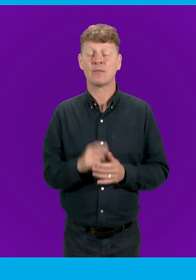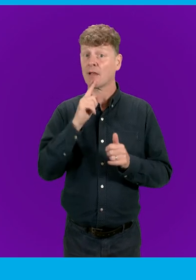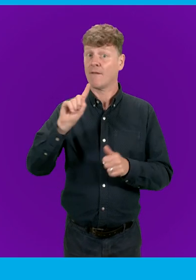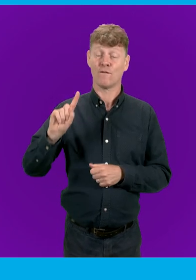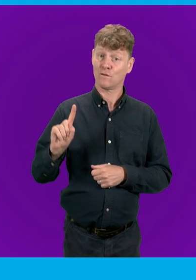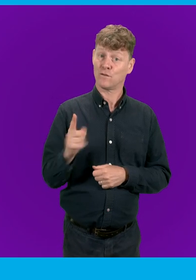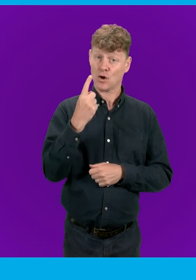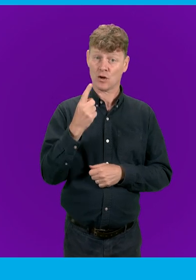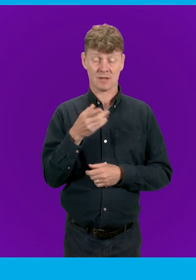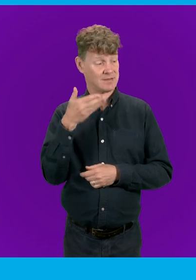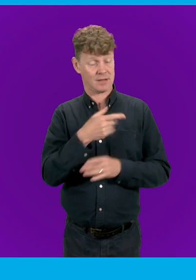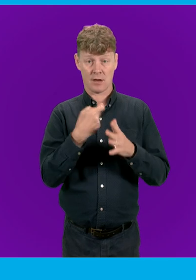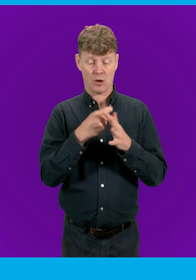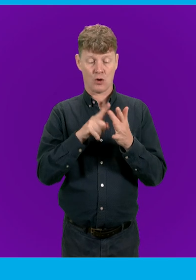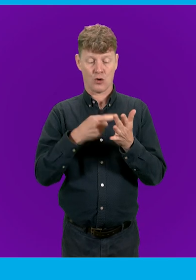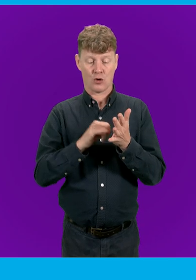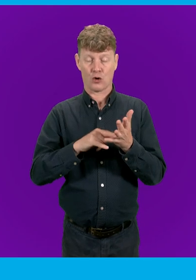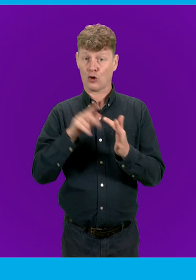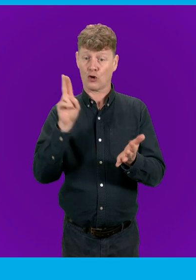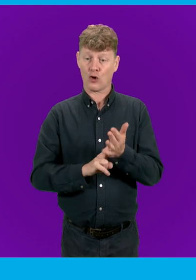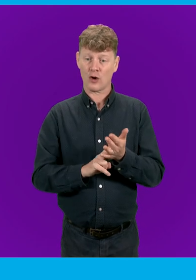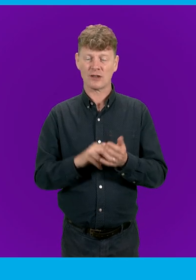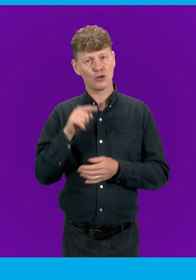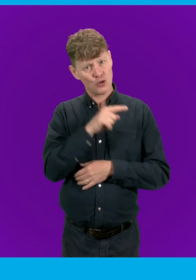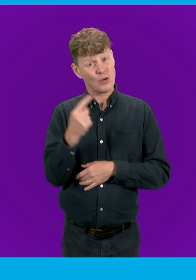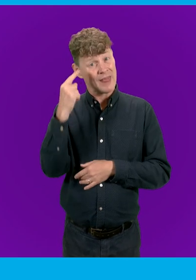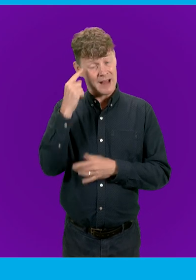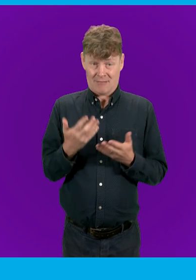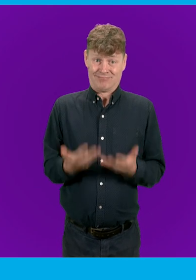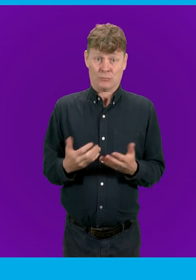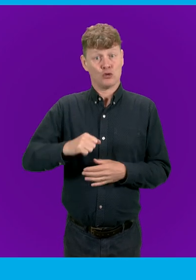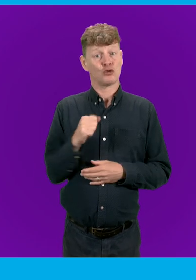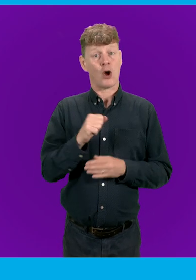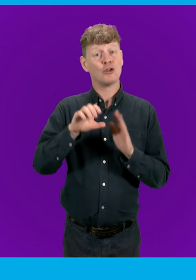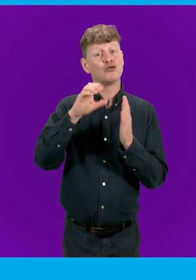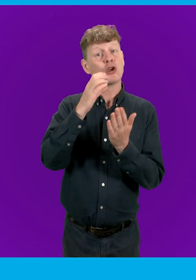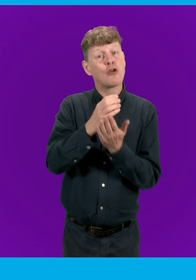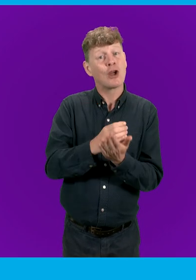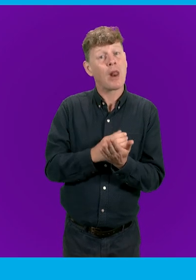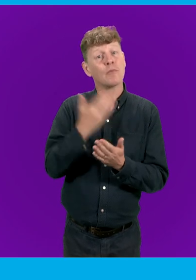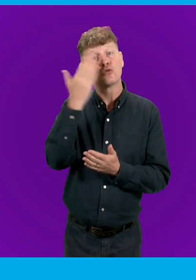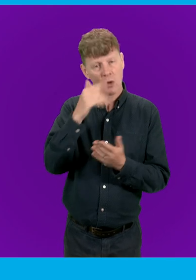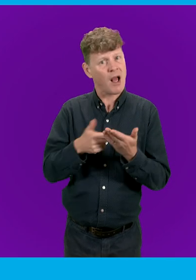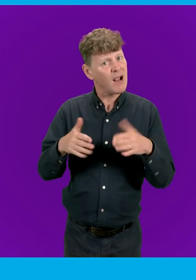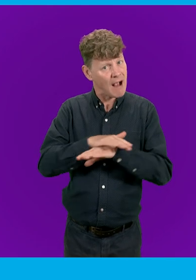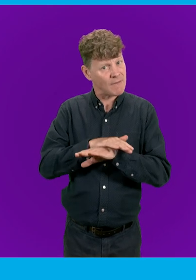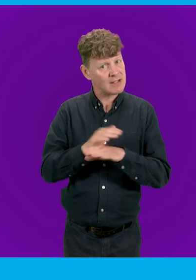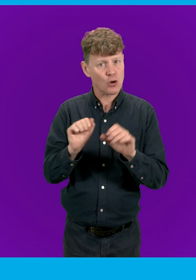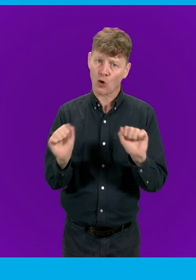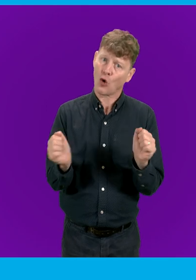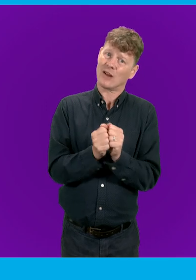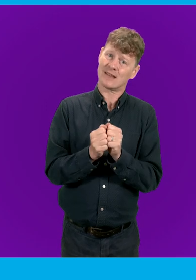firstly, and probably coming to you first, Kirsten, do you think the current Scottish curriculum adequately covers the issue of